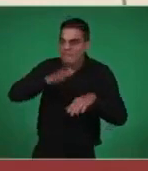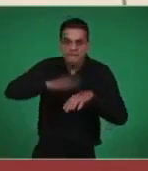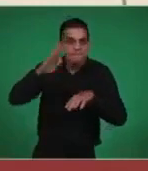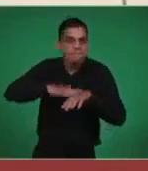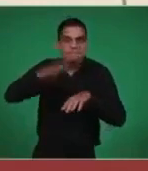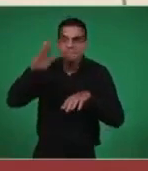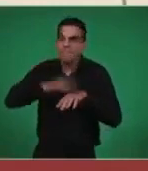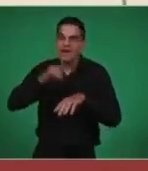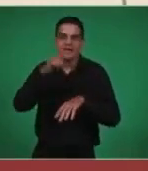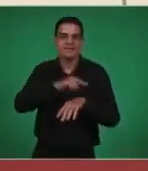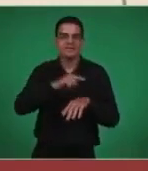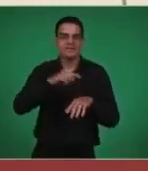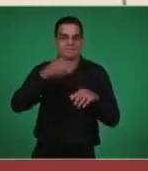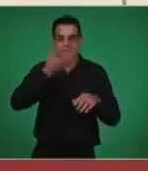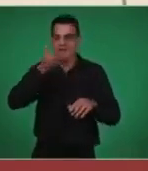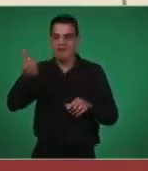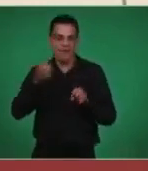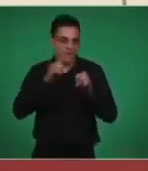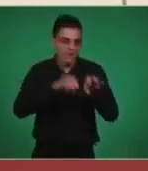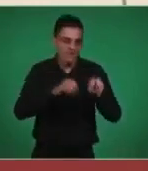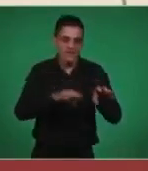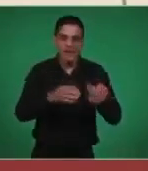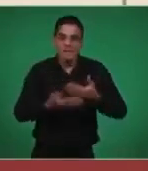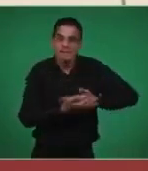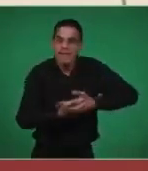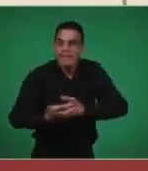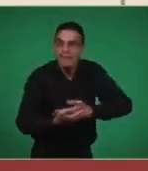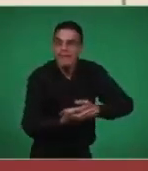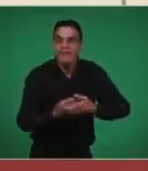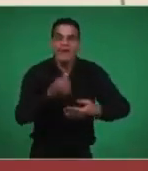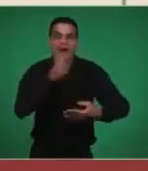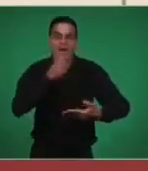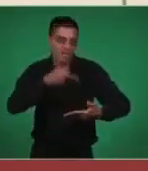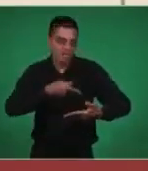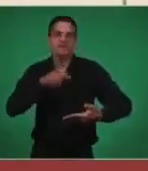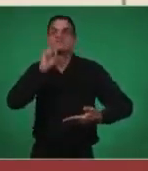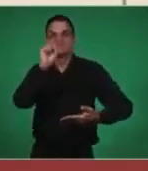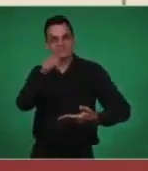we think that we're not supposed to teach them, babies.